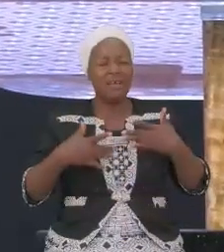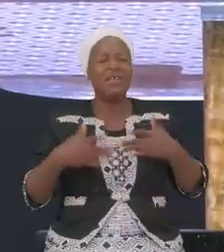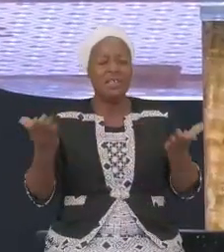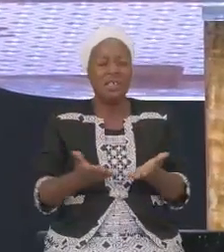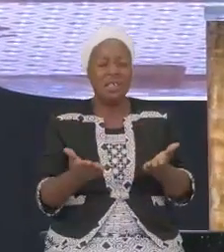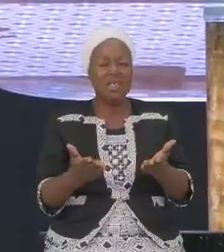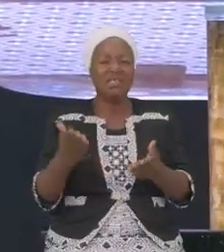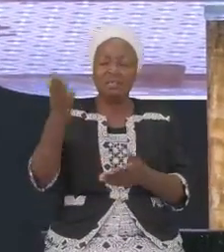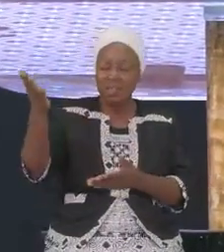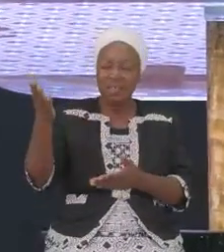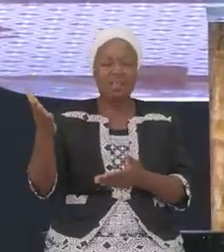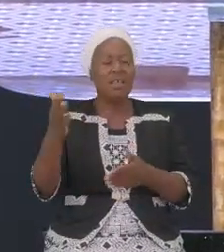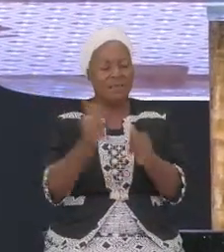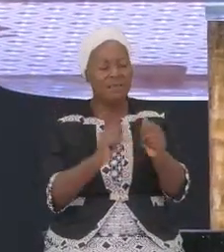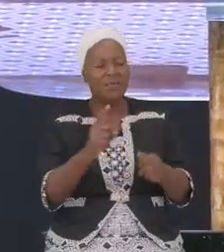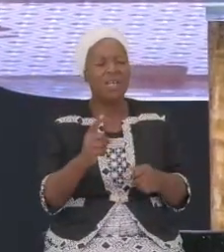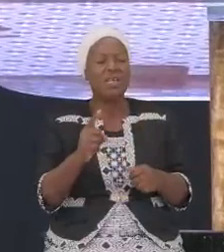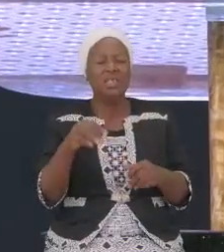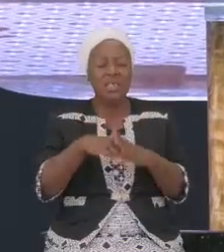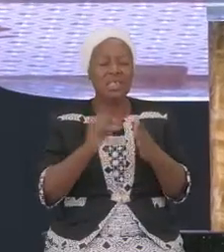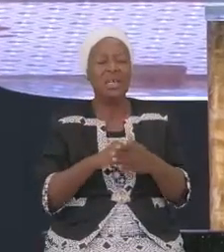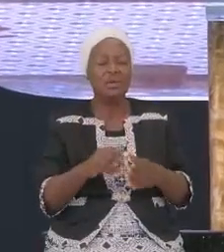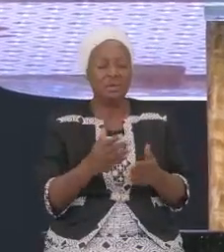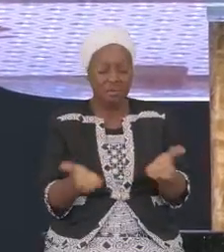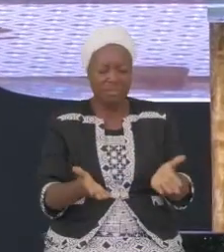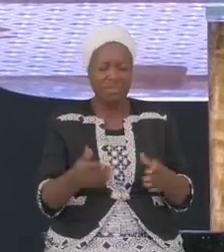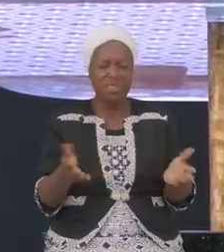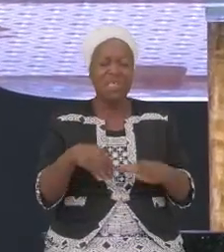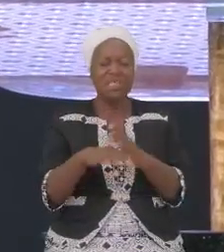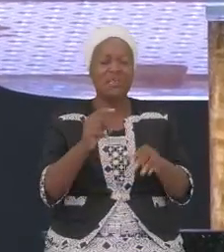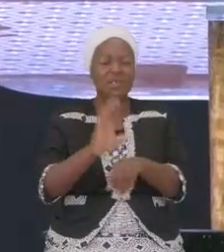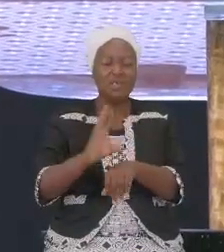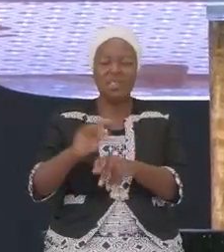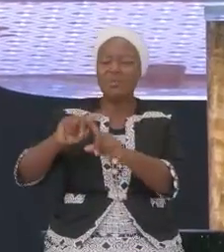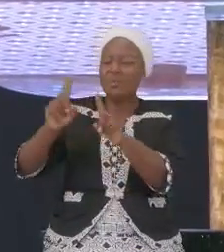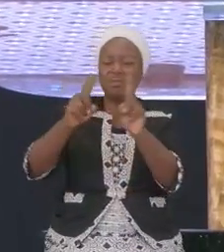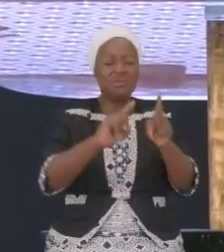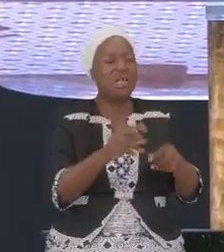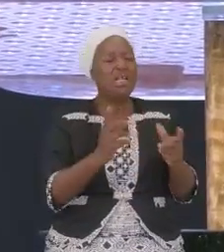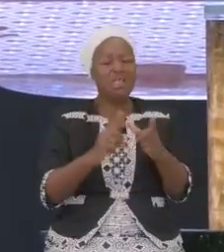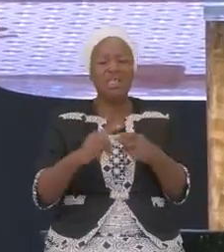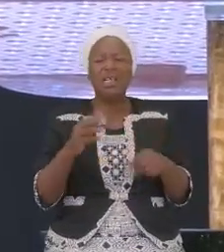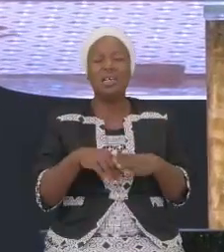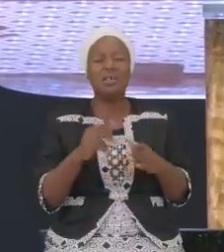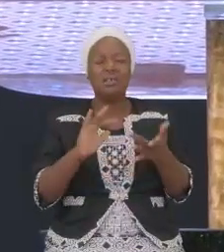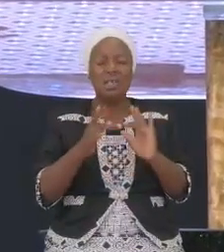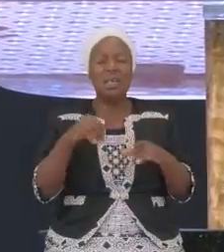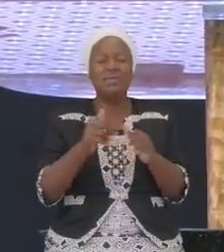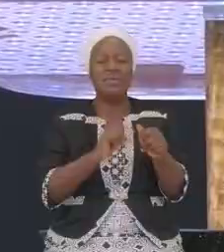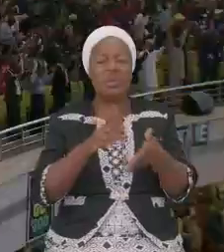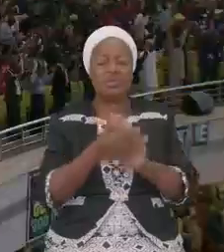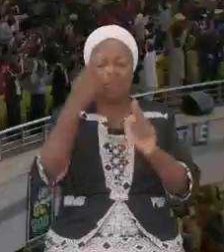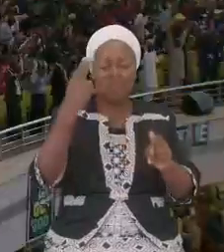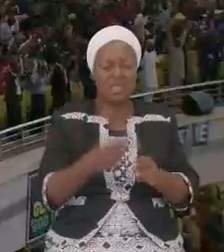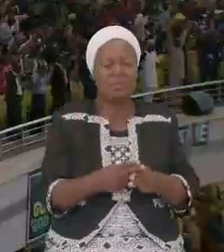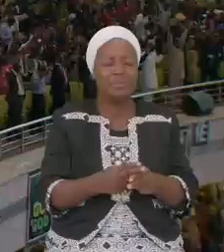here, there, everywhere, in our congregations, in our churches, and online, everywhere, in Jesus'